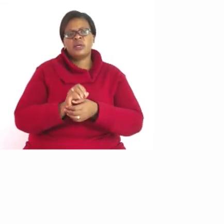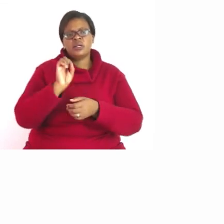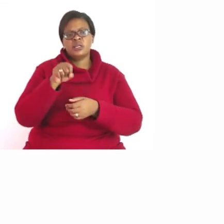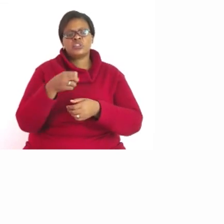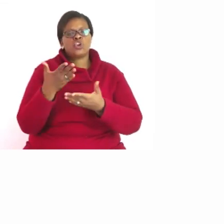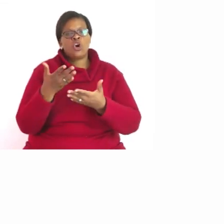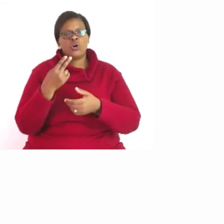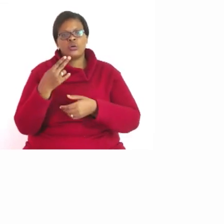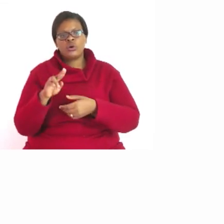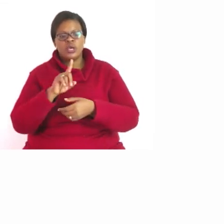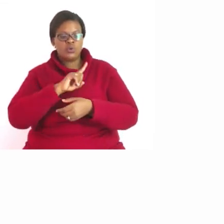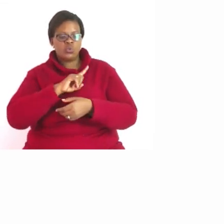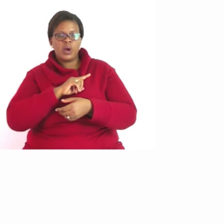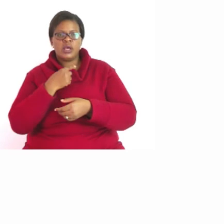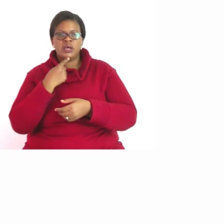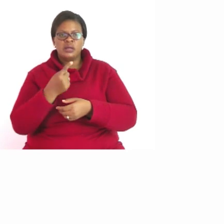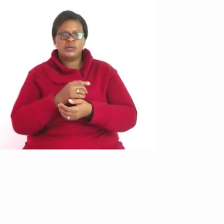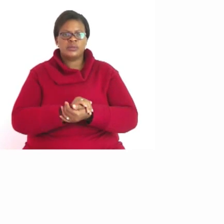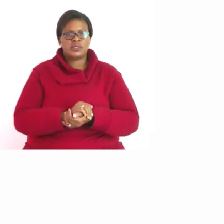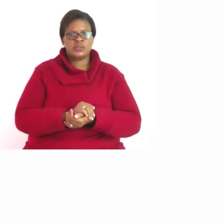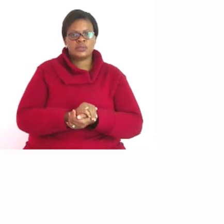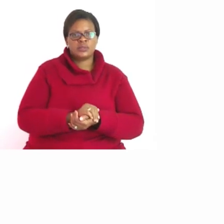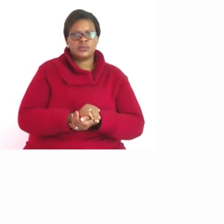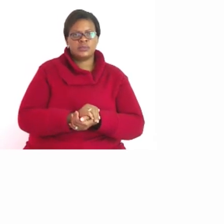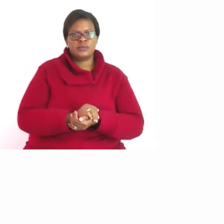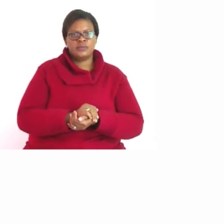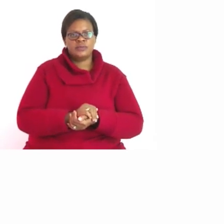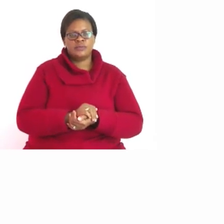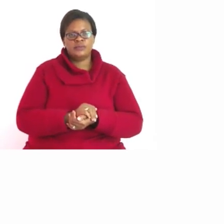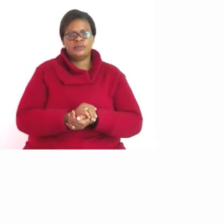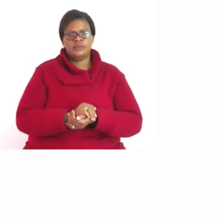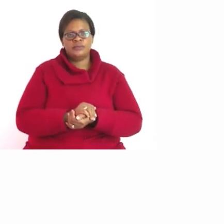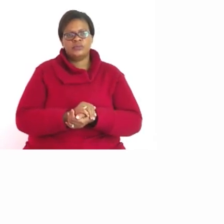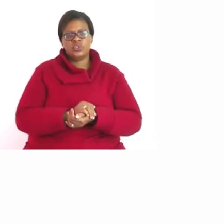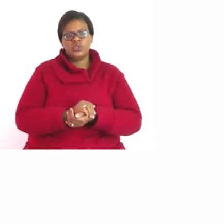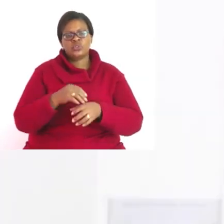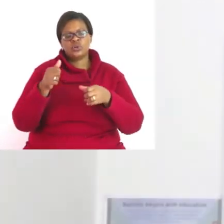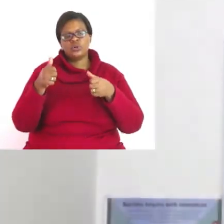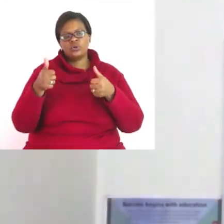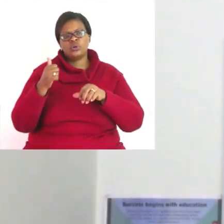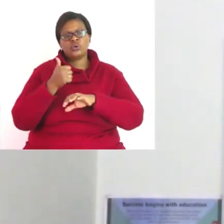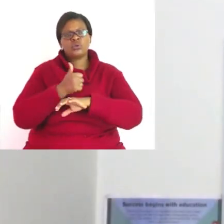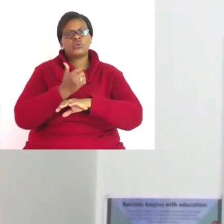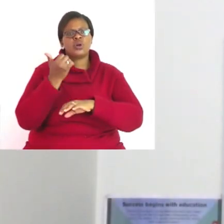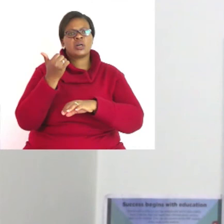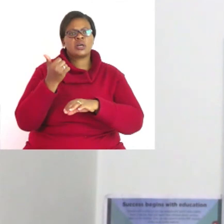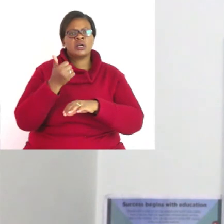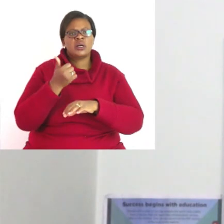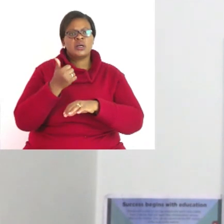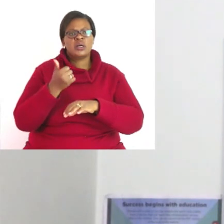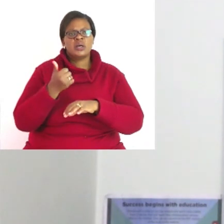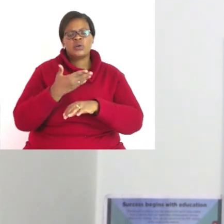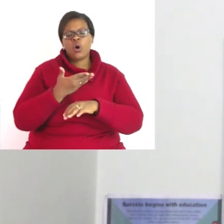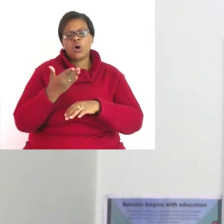also give the reason why. With that, I wish you all the best to do this activity and